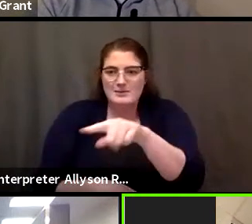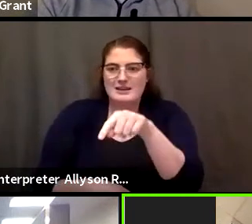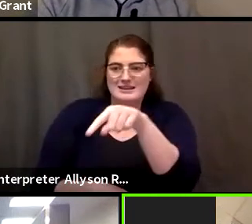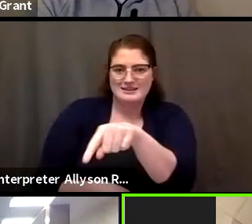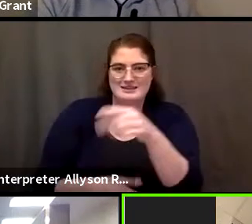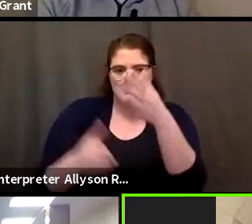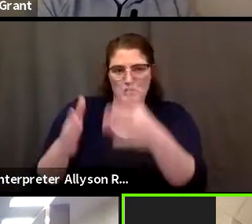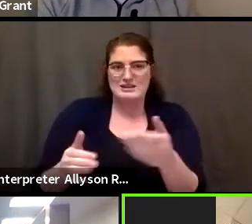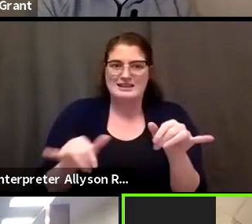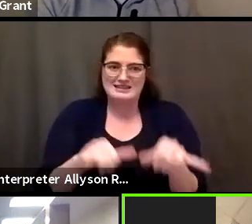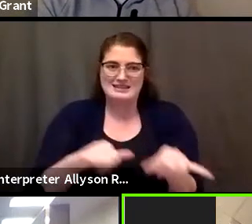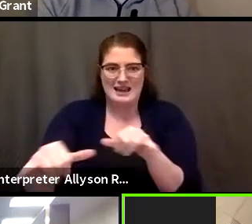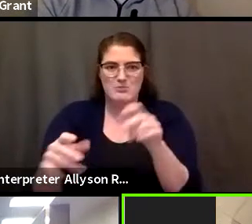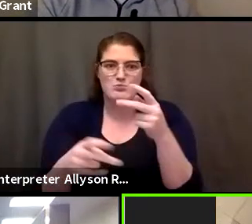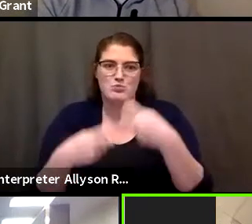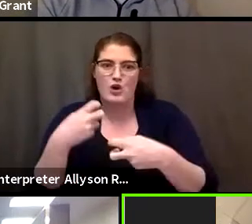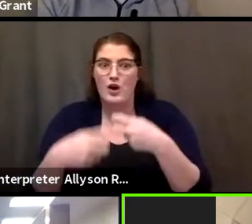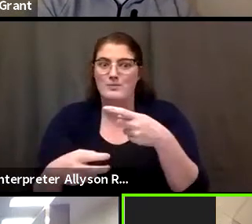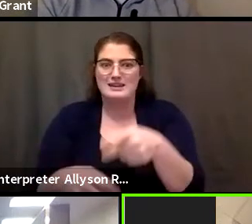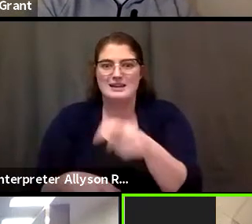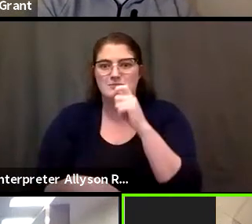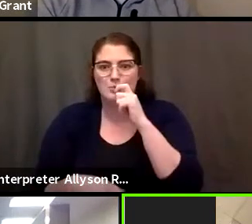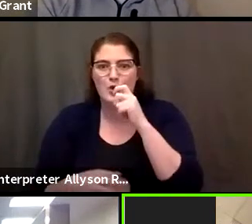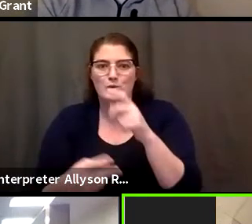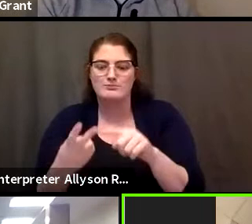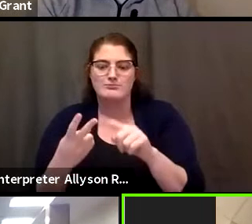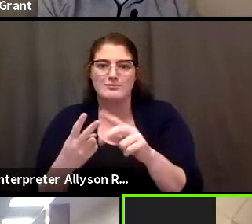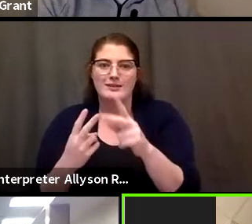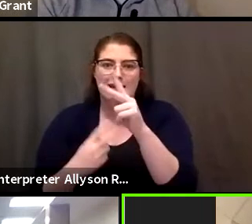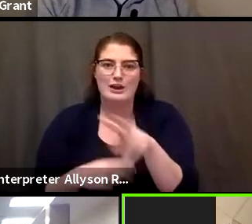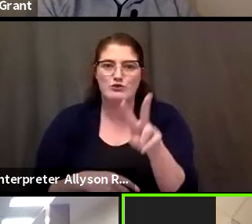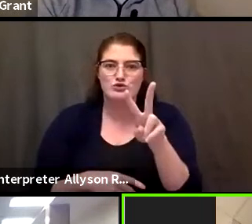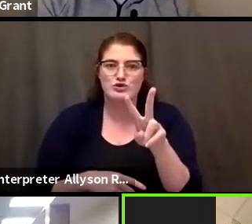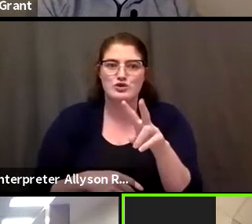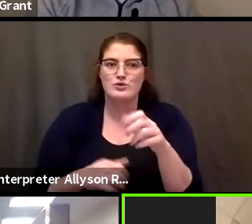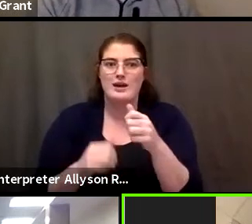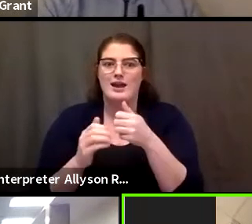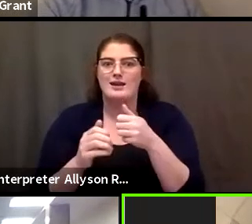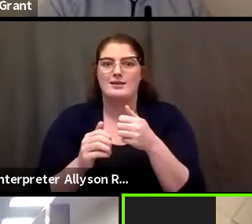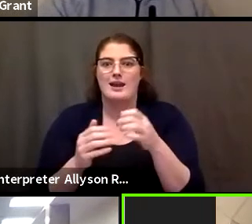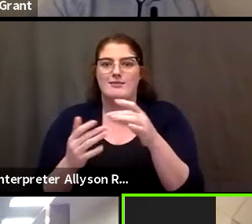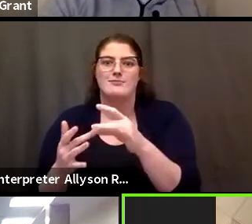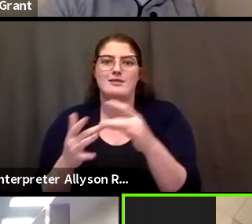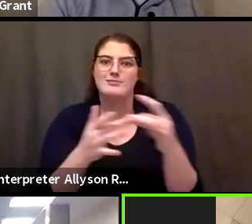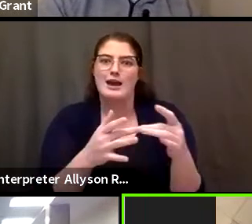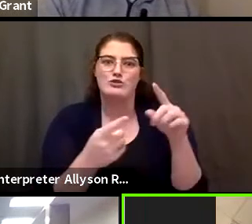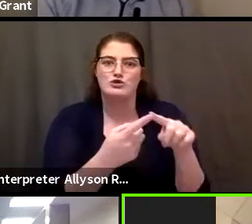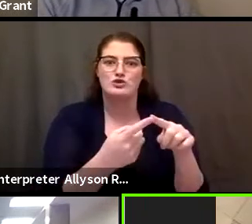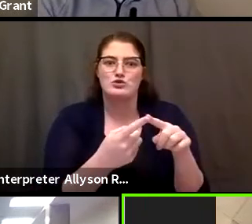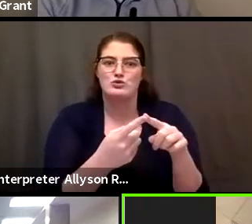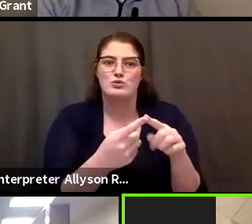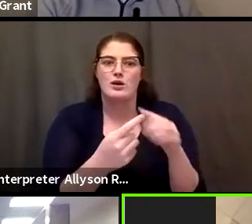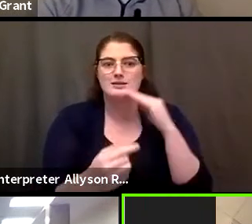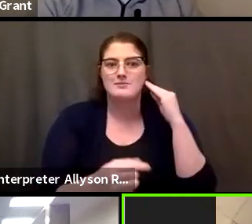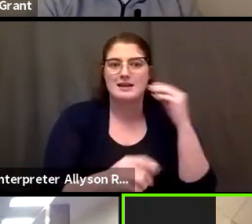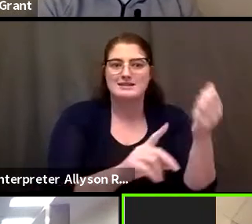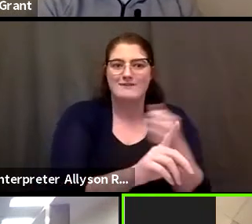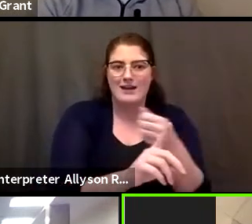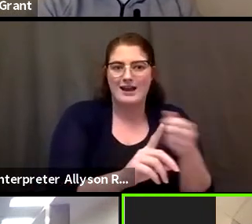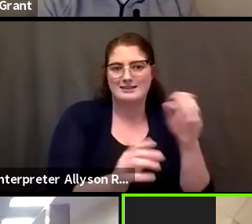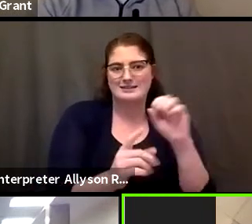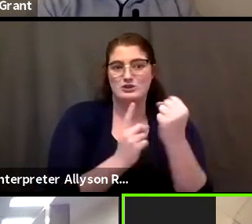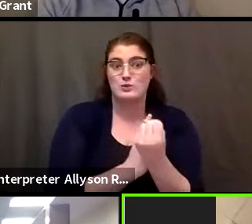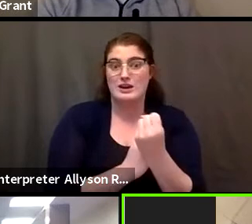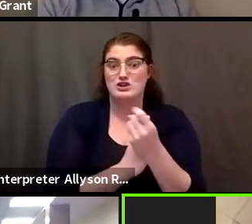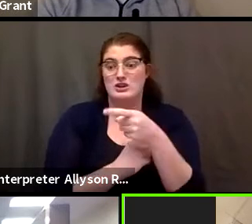issue. He had smoked K2, and it led to a domestic violence situation. Once we got him in here, we actually had to take him to